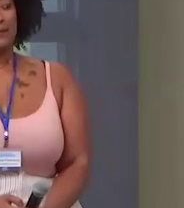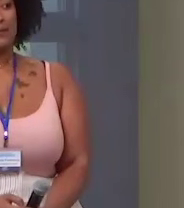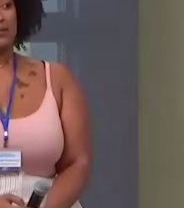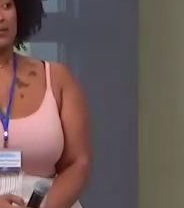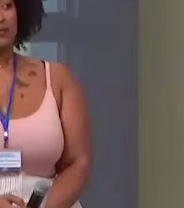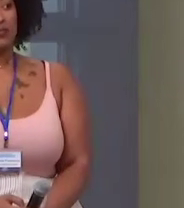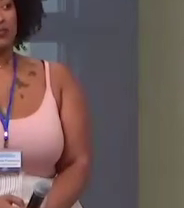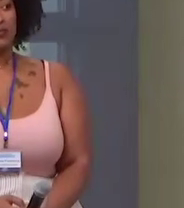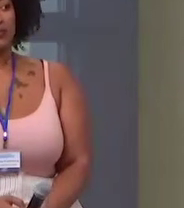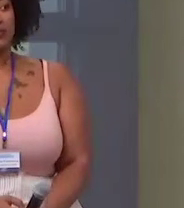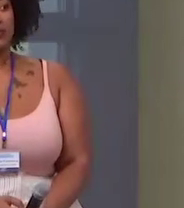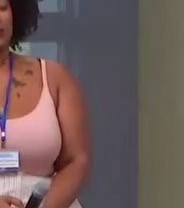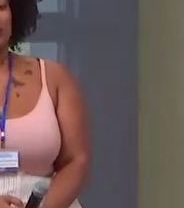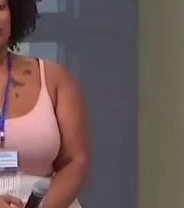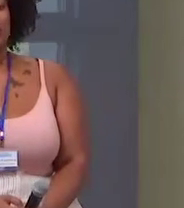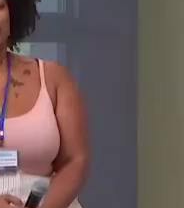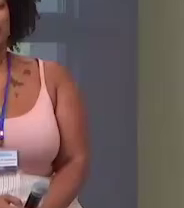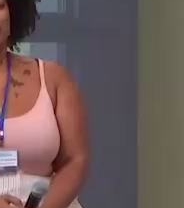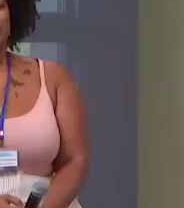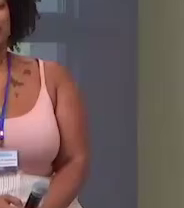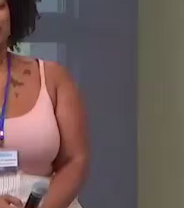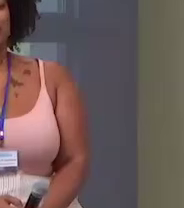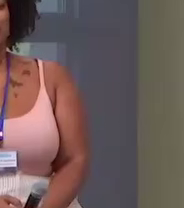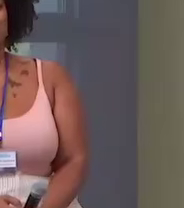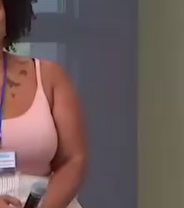whether it's friends or family?